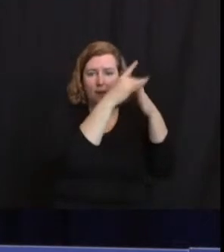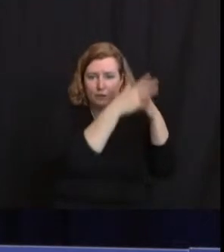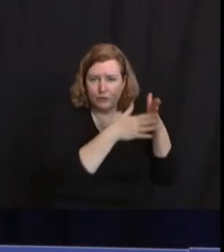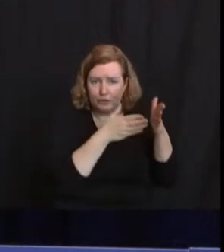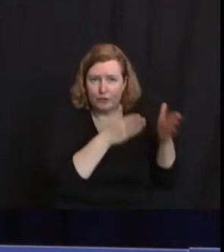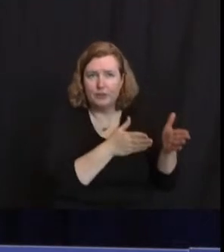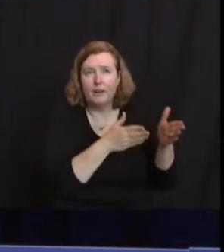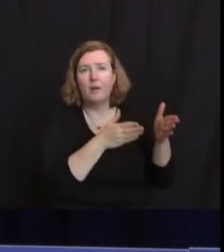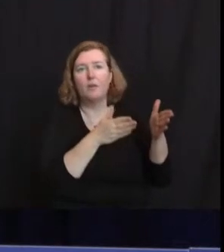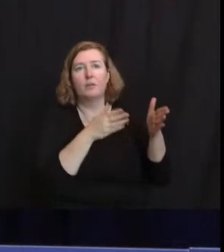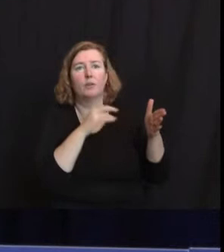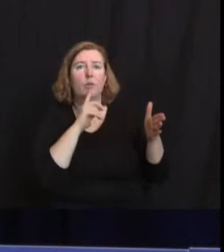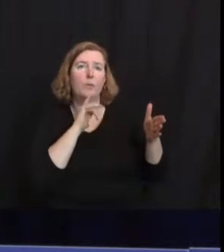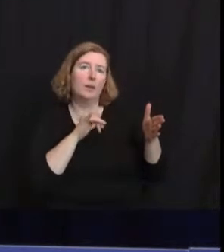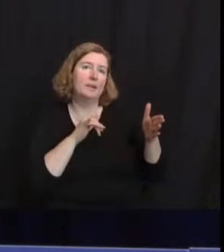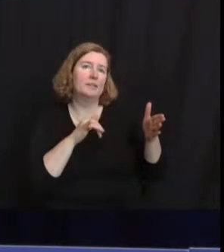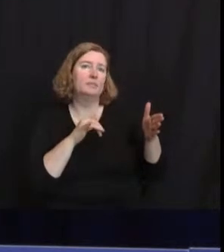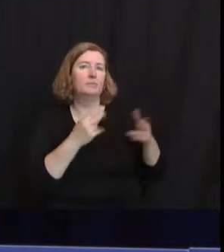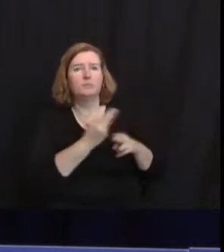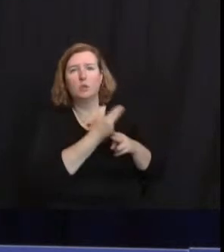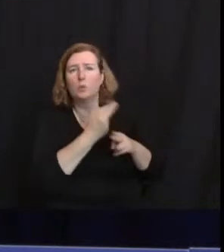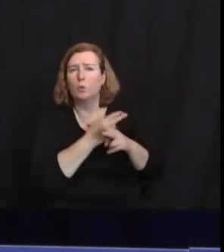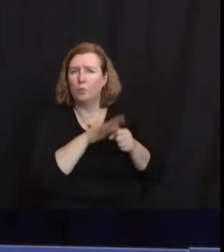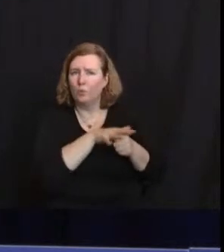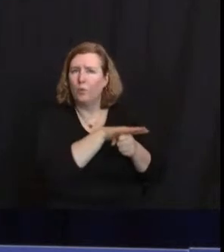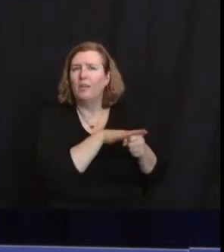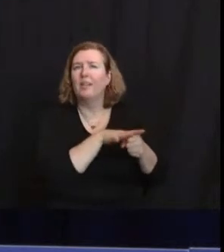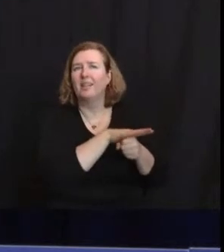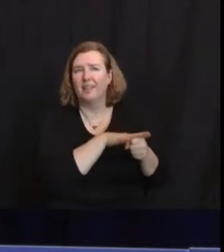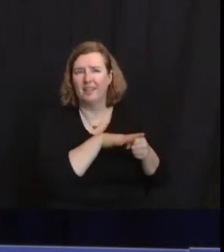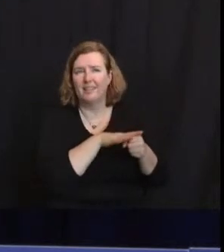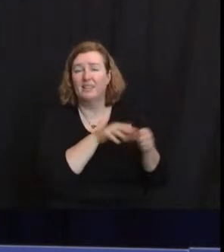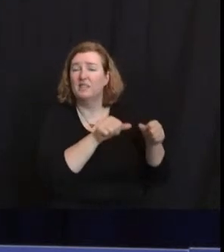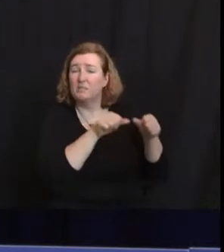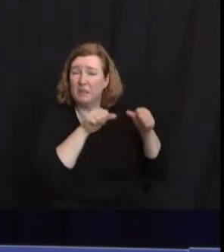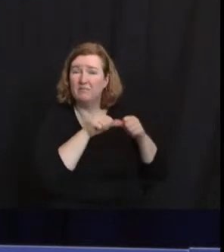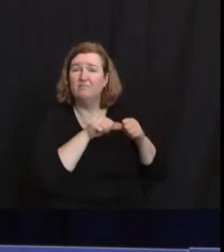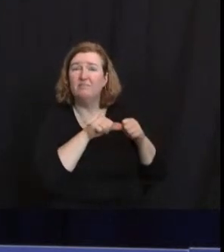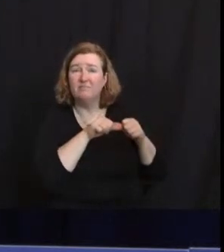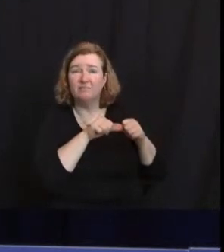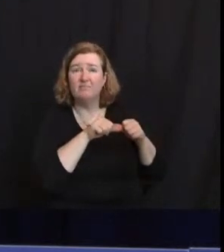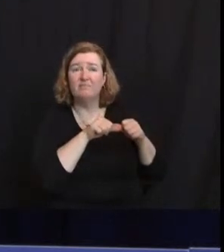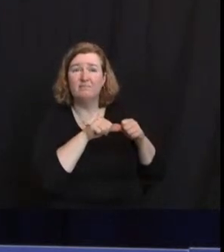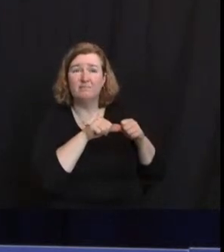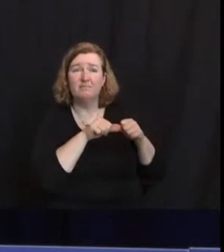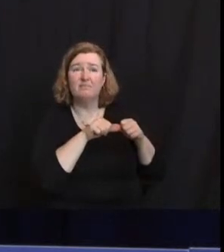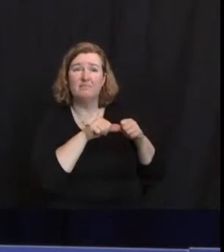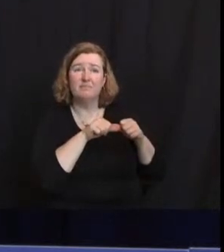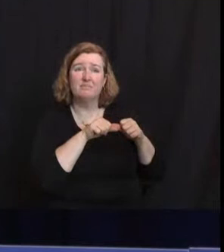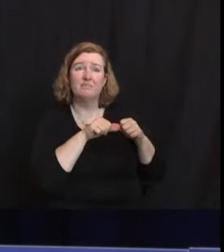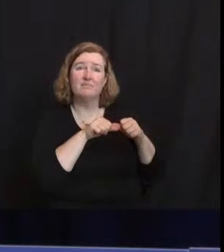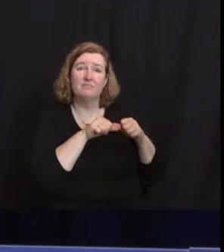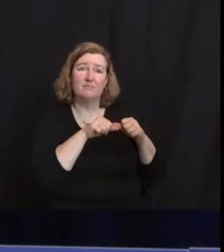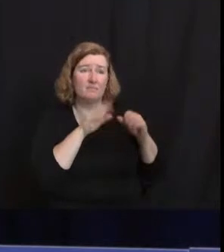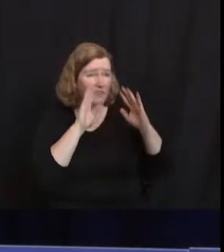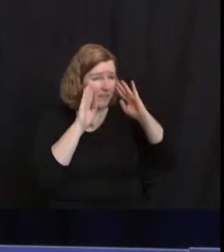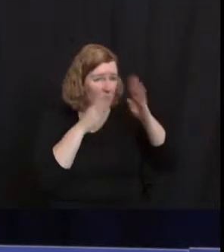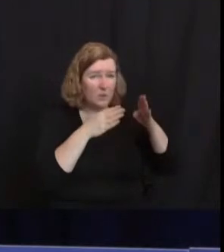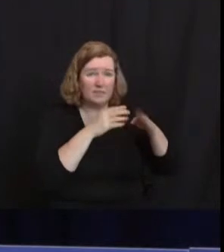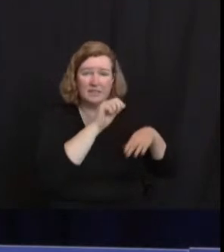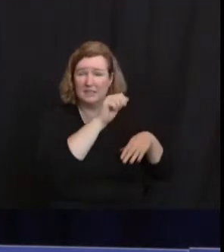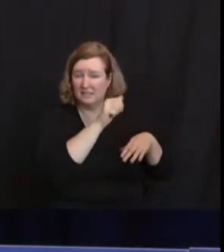community-based vaccination sites in 10 cities that have the highest social vulnerability index. More